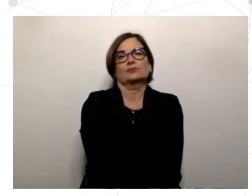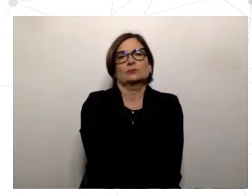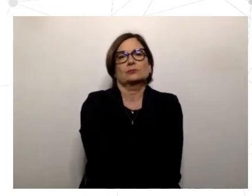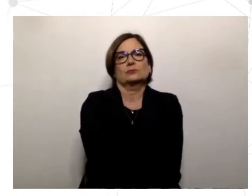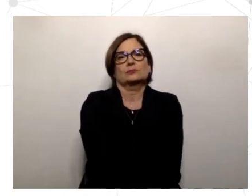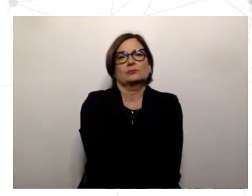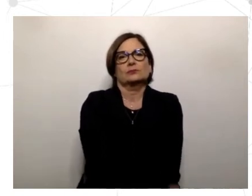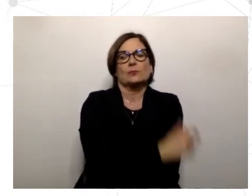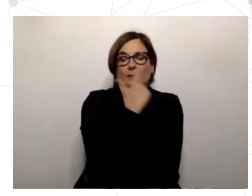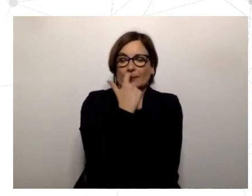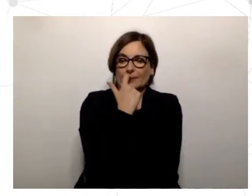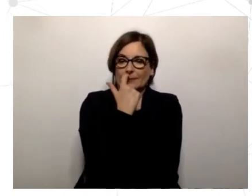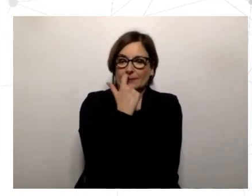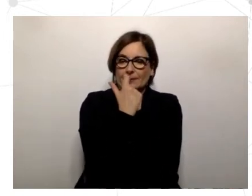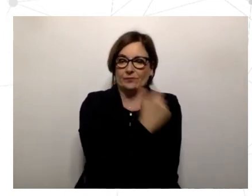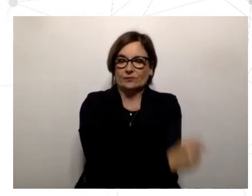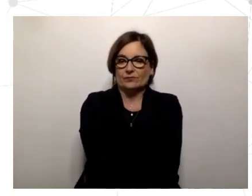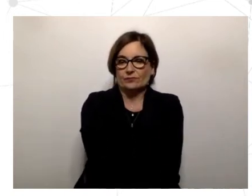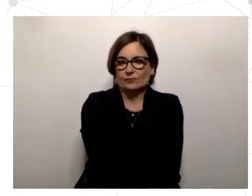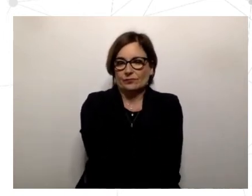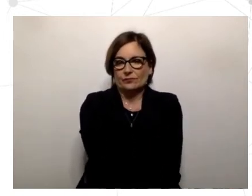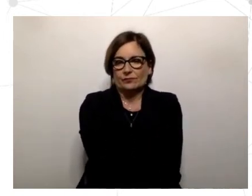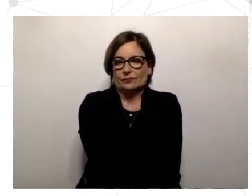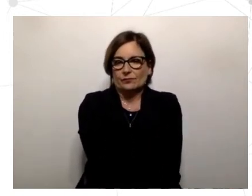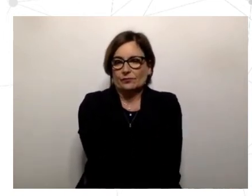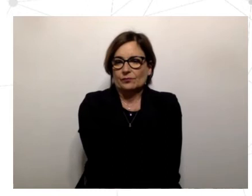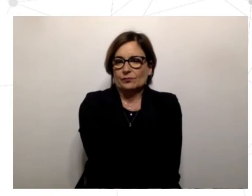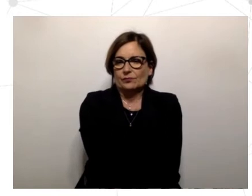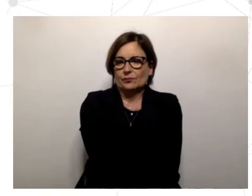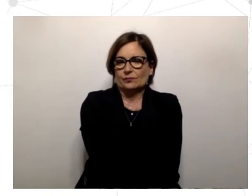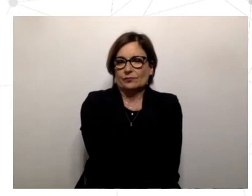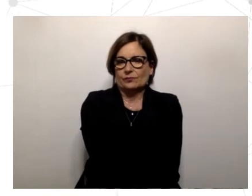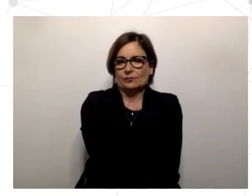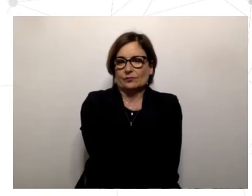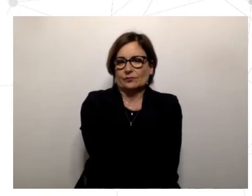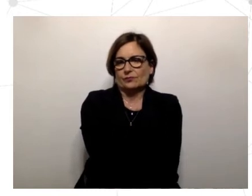You can use Soundscape without the headphones.